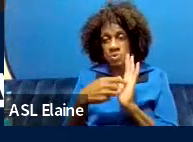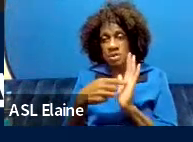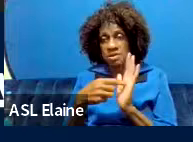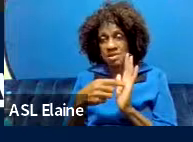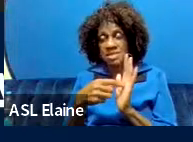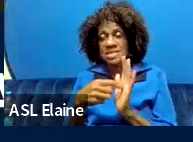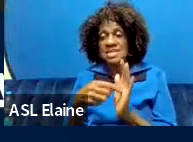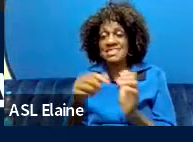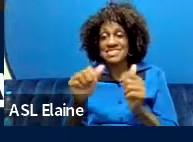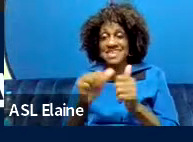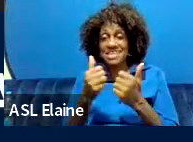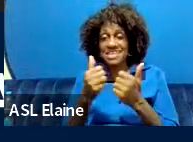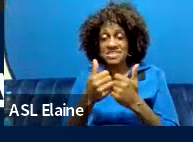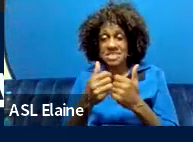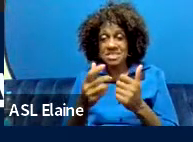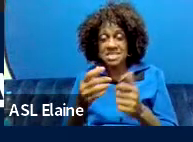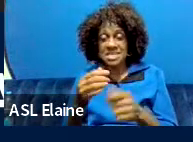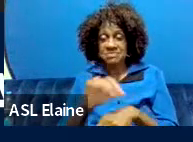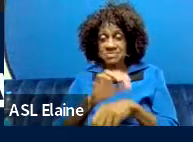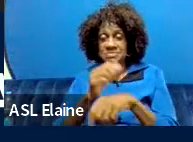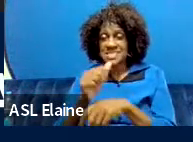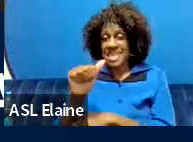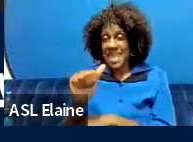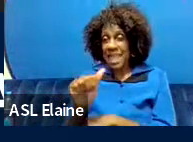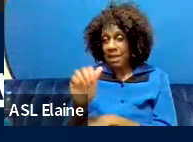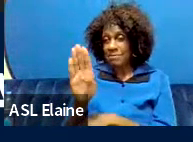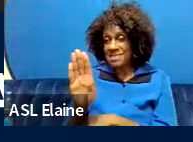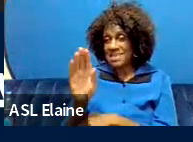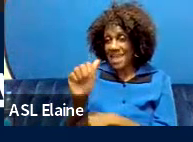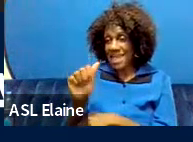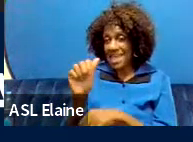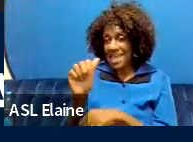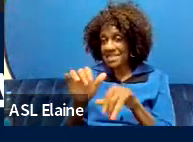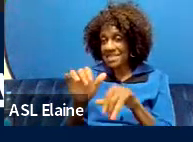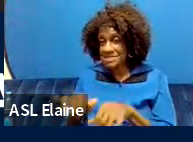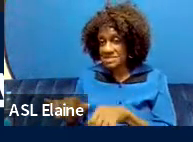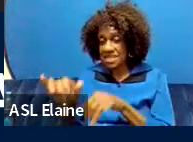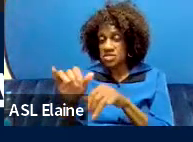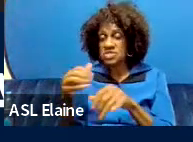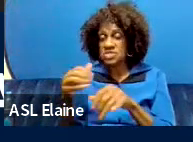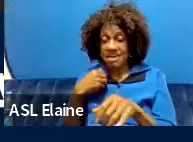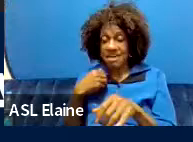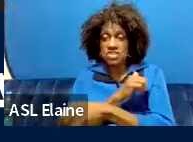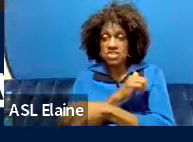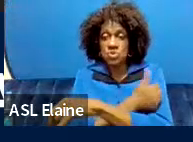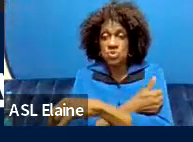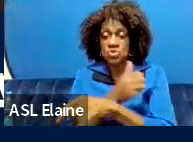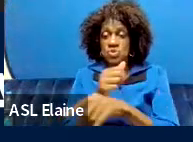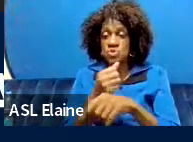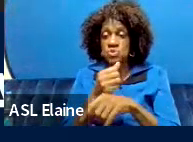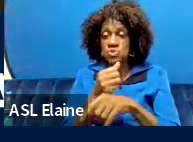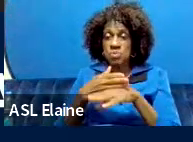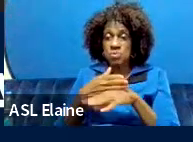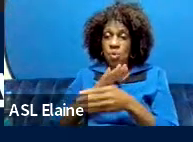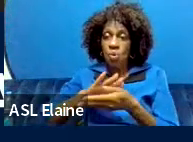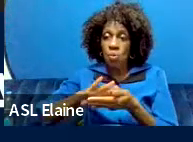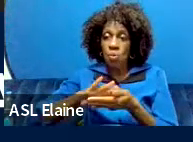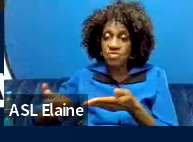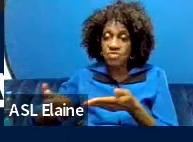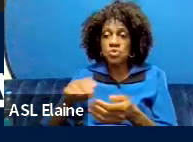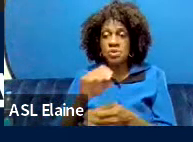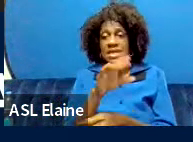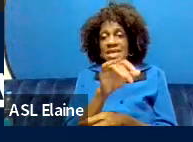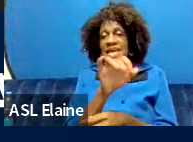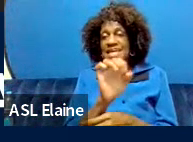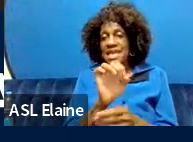The agencies that implement the ABA standards have authority to grant modifications and waivers on a case-by-case